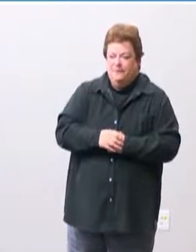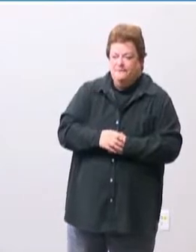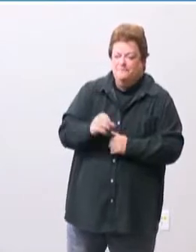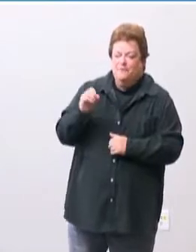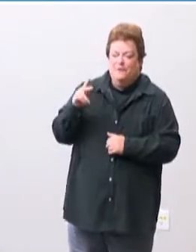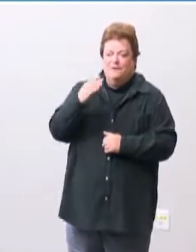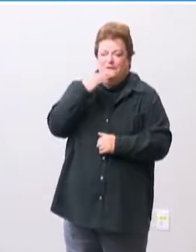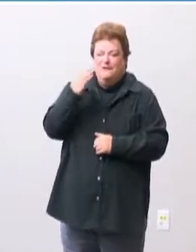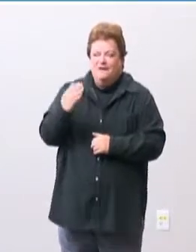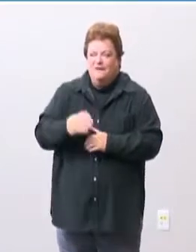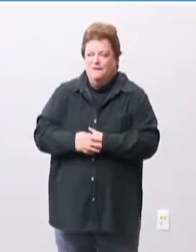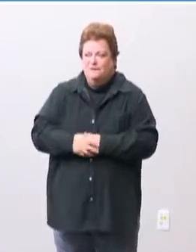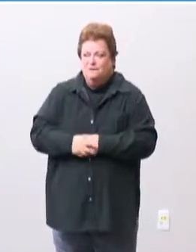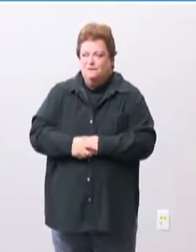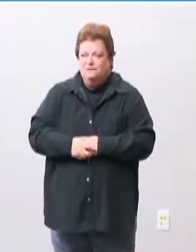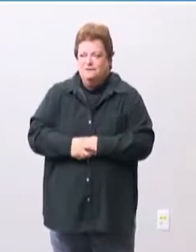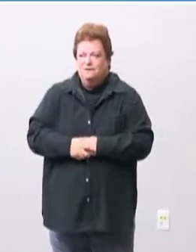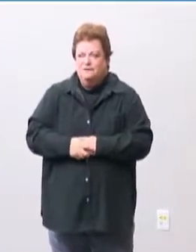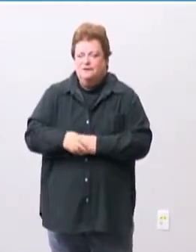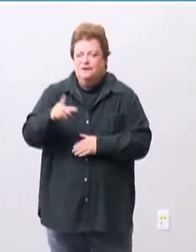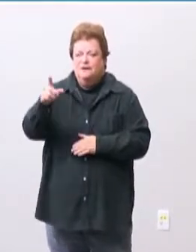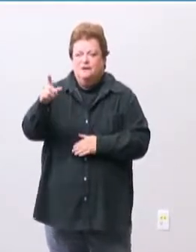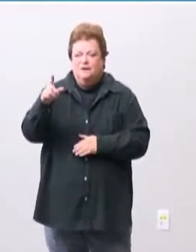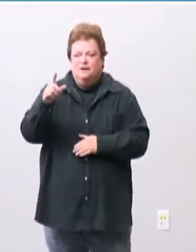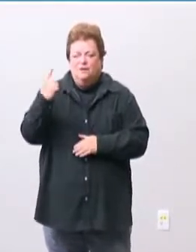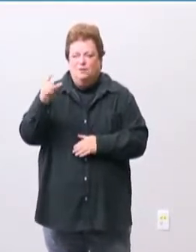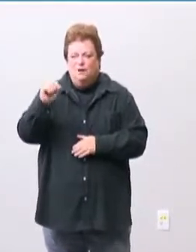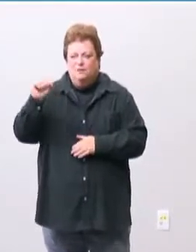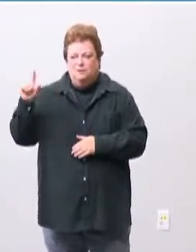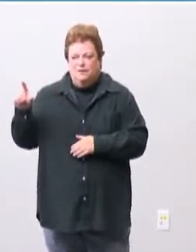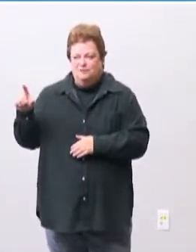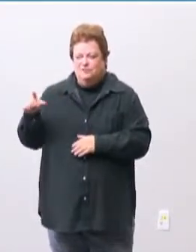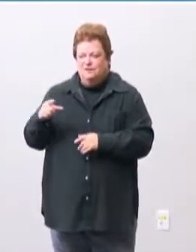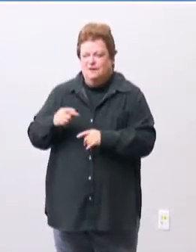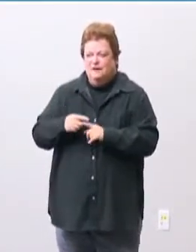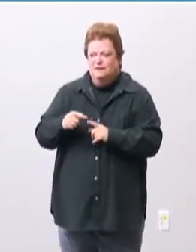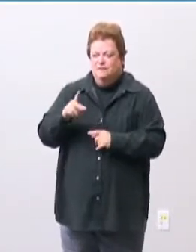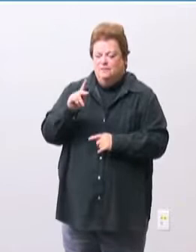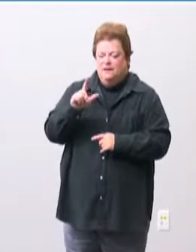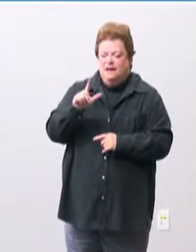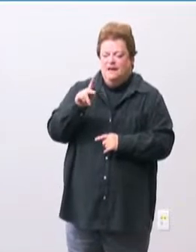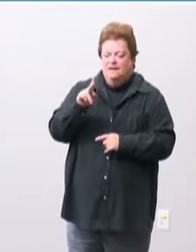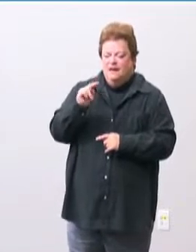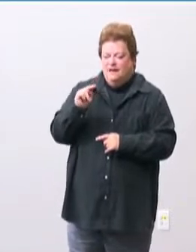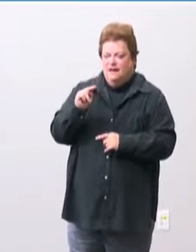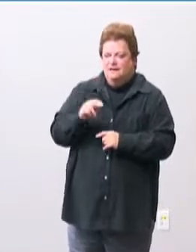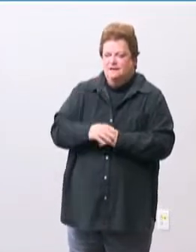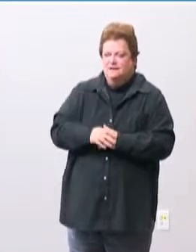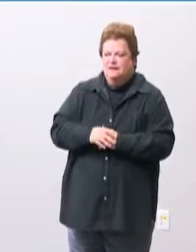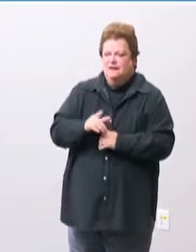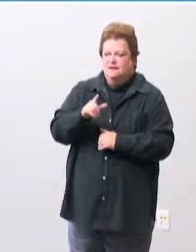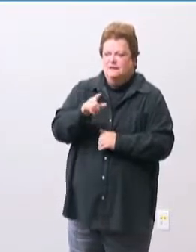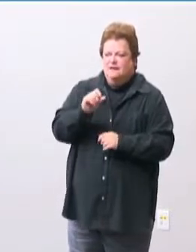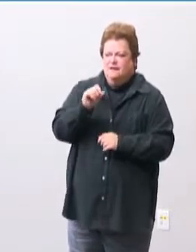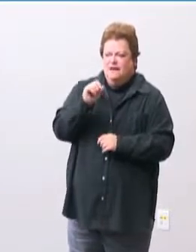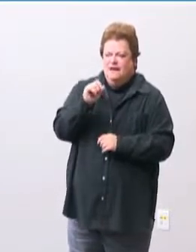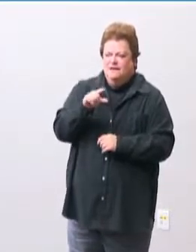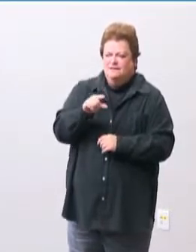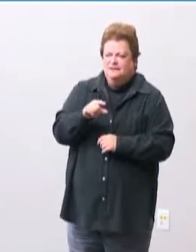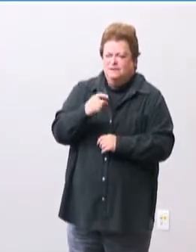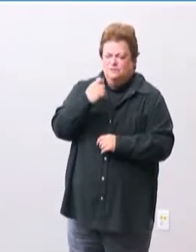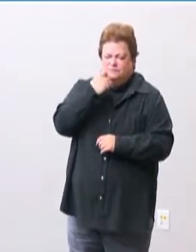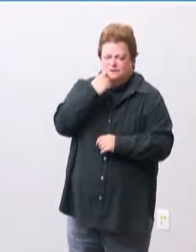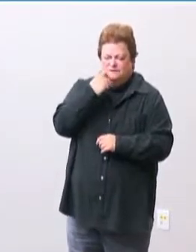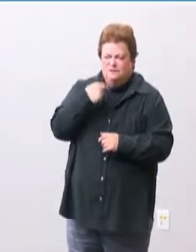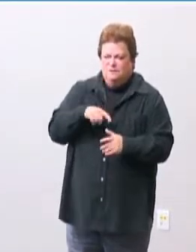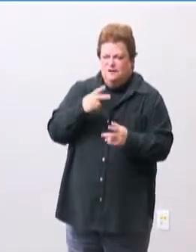All right, thanks. Pat, we have from KLKN, and they're asking, recently